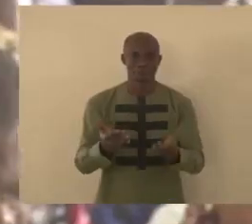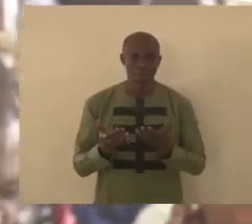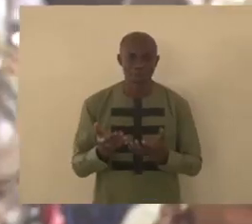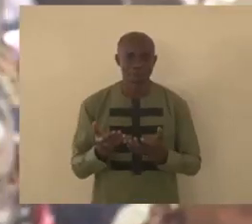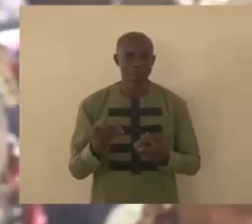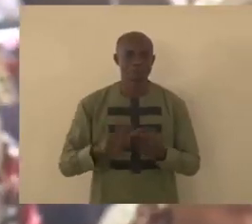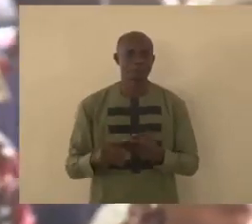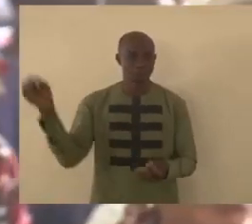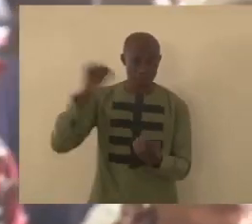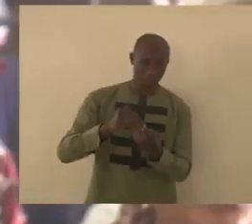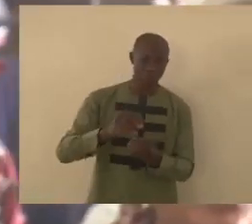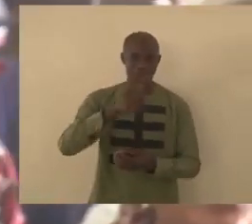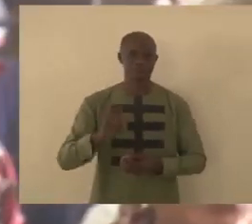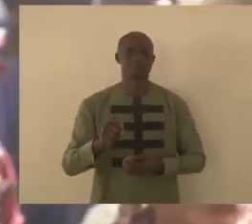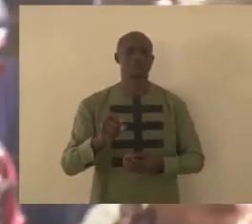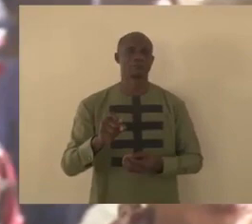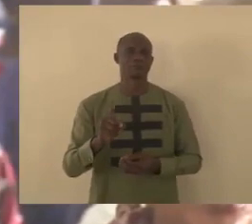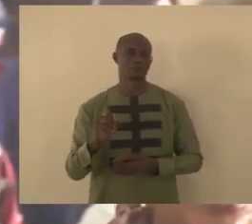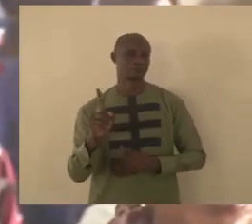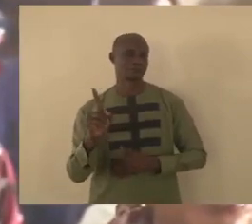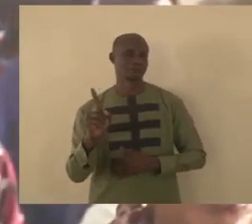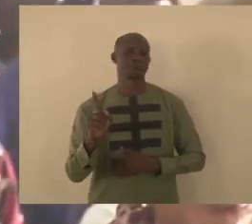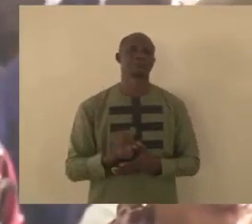I want to add to question number one.